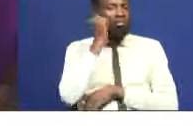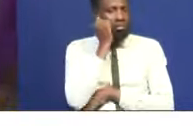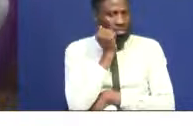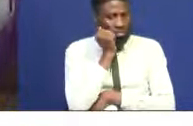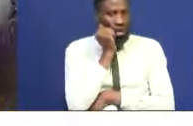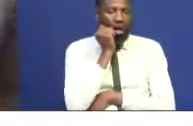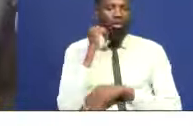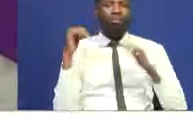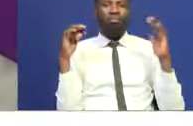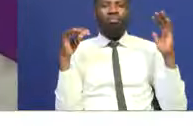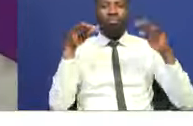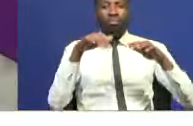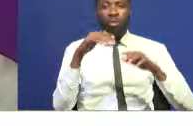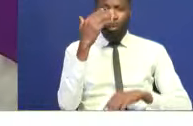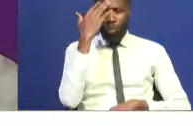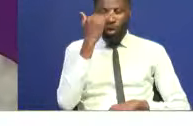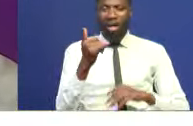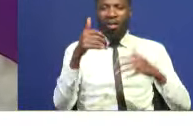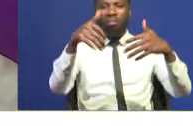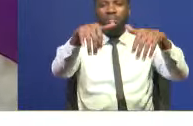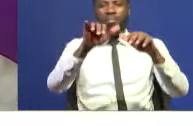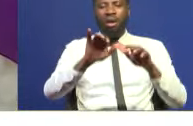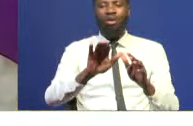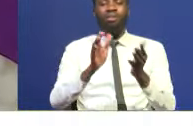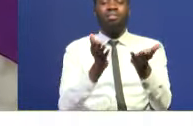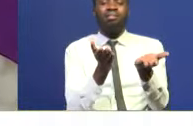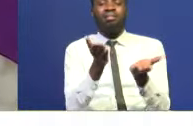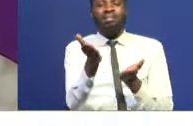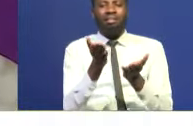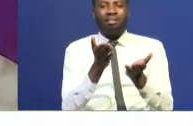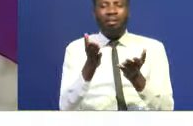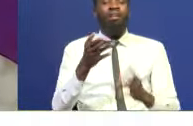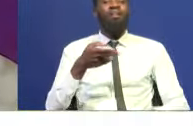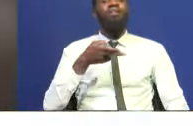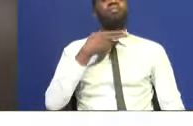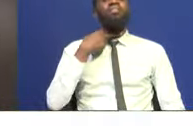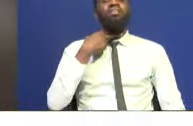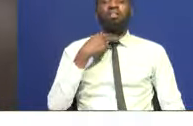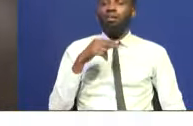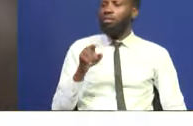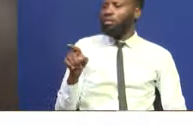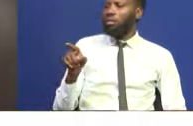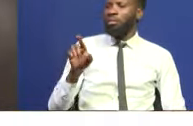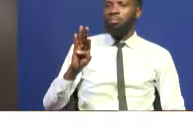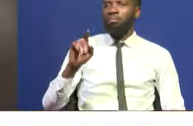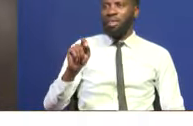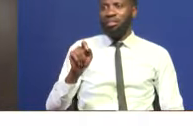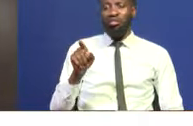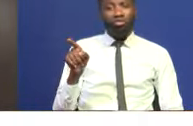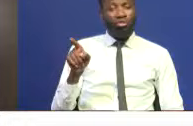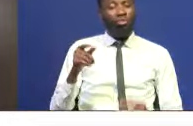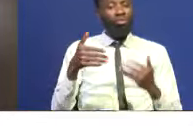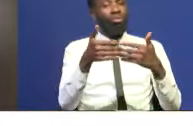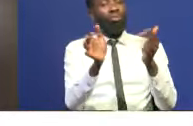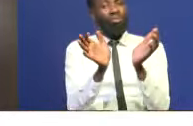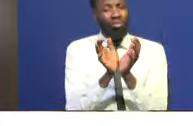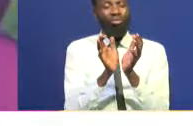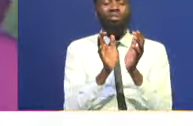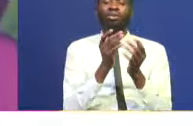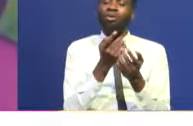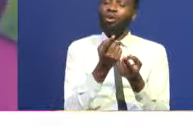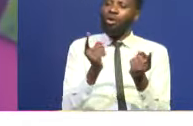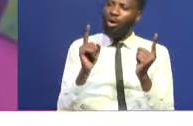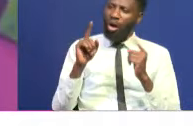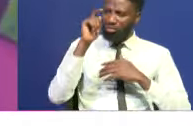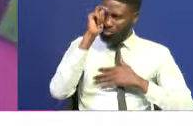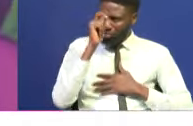ones gathered for the Requiem Mass of Father Alois Cheriot Bet, a man deeply cherished and respected by the community he served